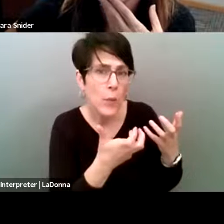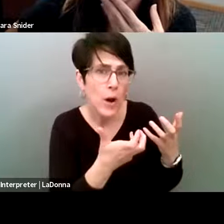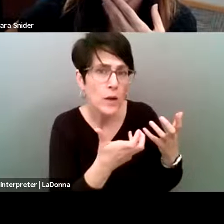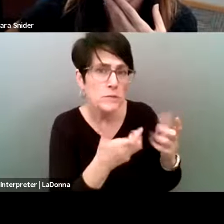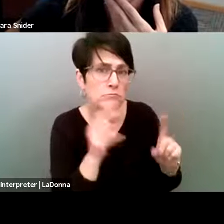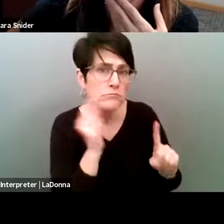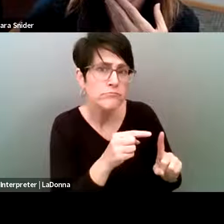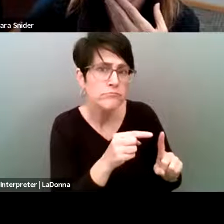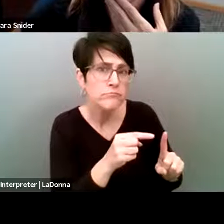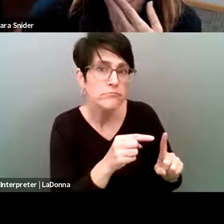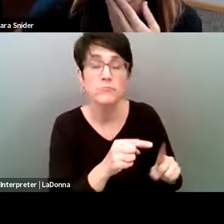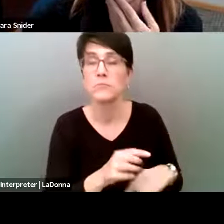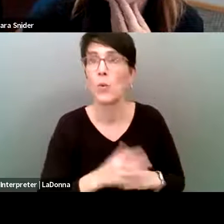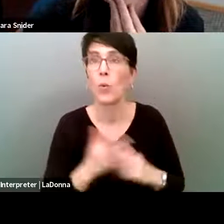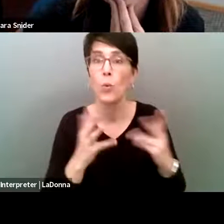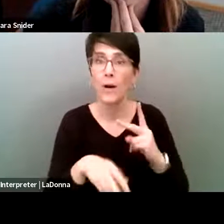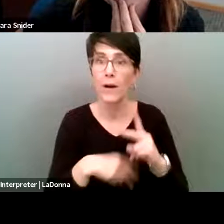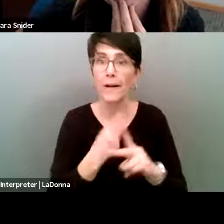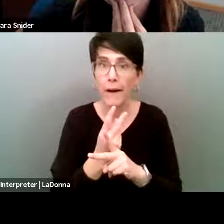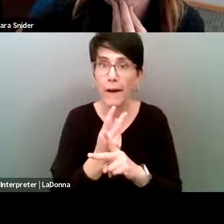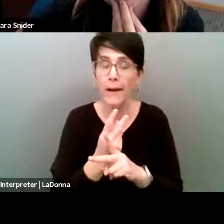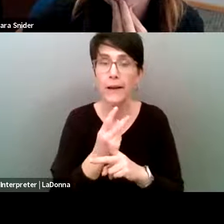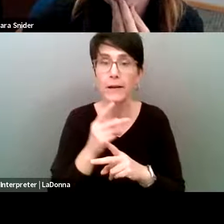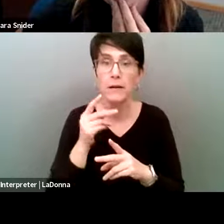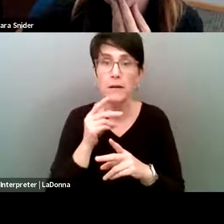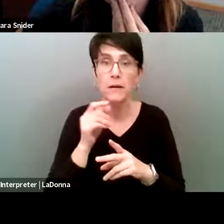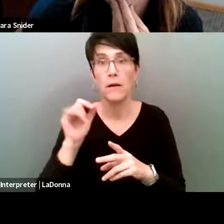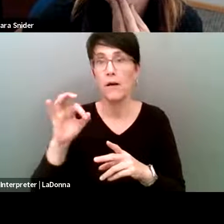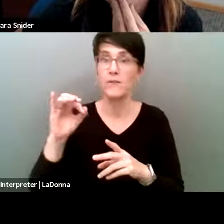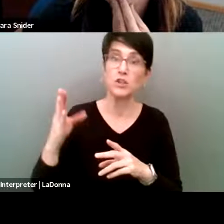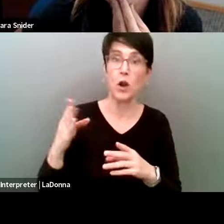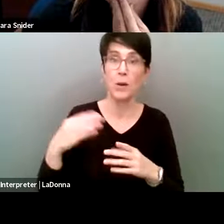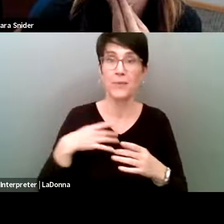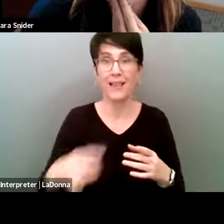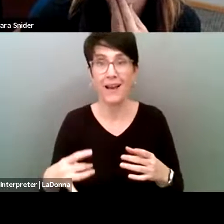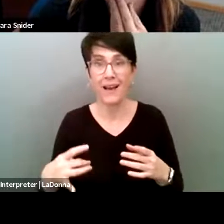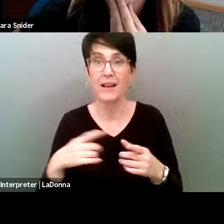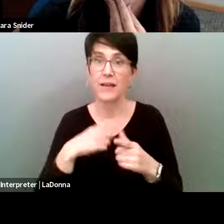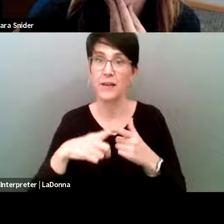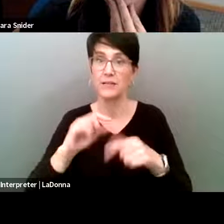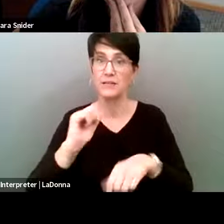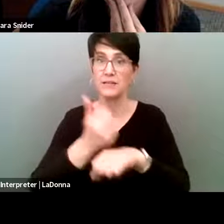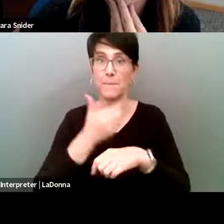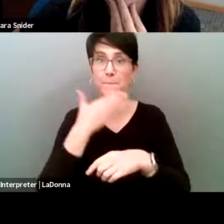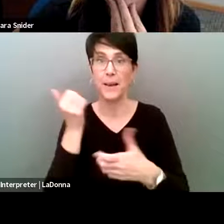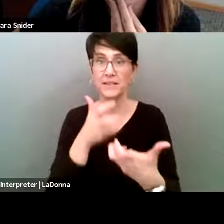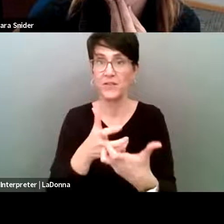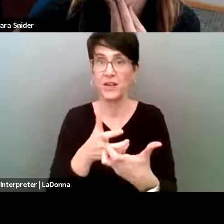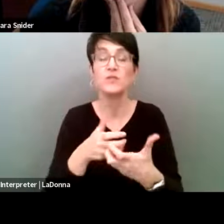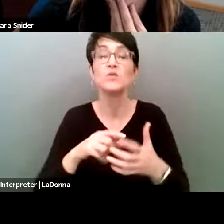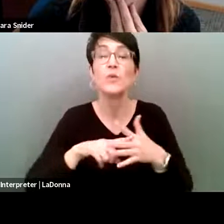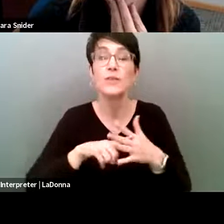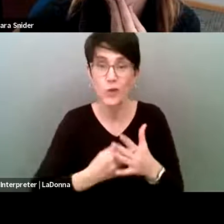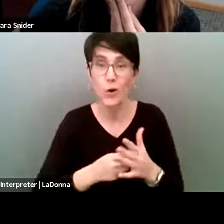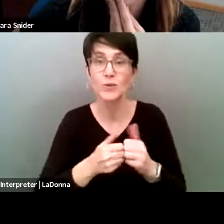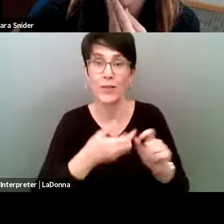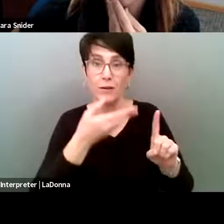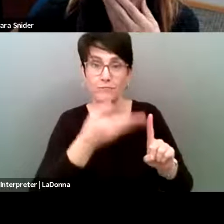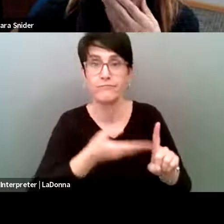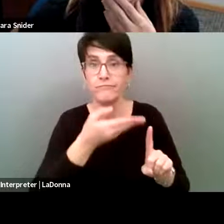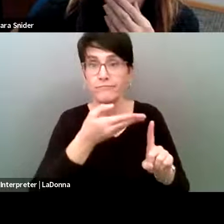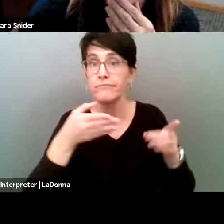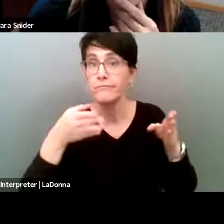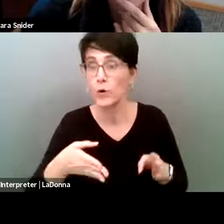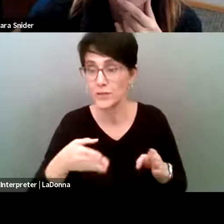to do and what kind of aspects of a job they may like and try to find the best fit. So it always starts with the person. We may give